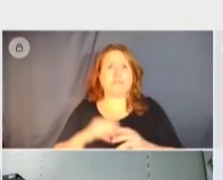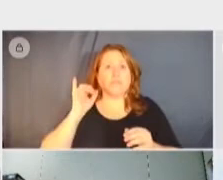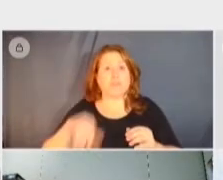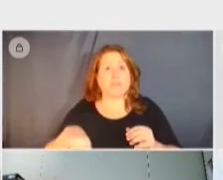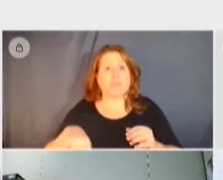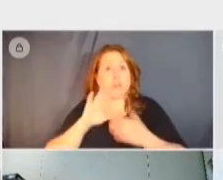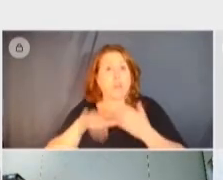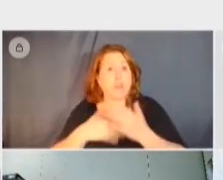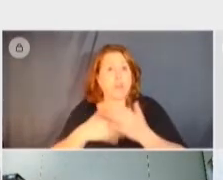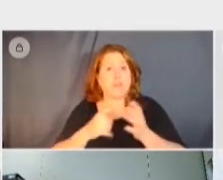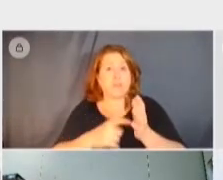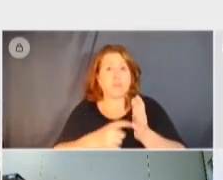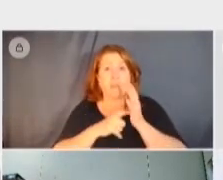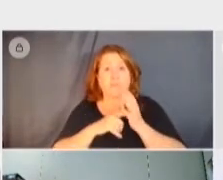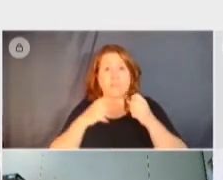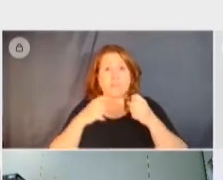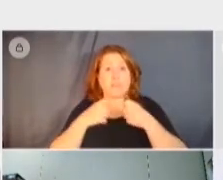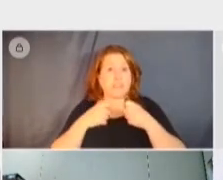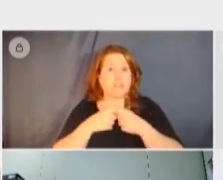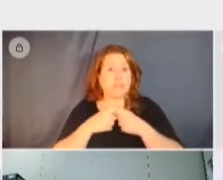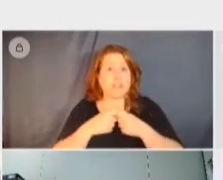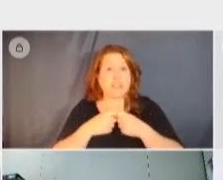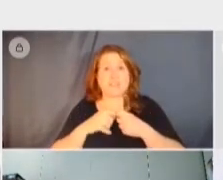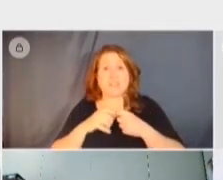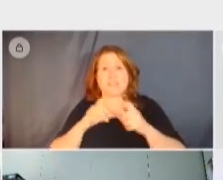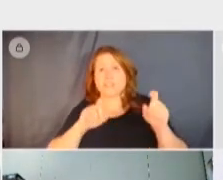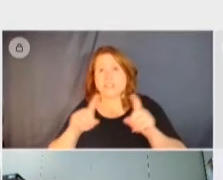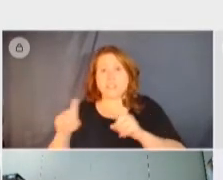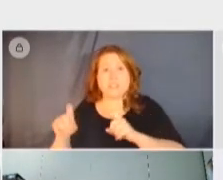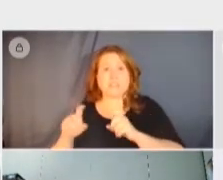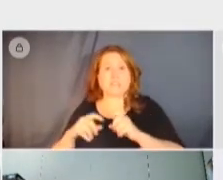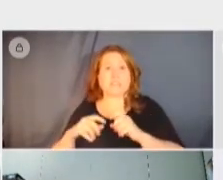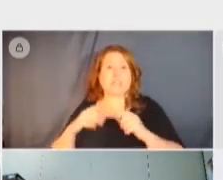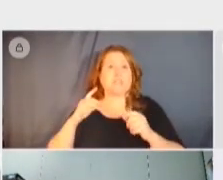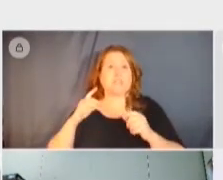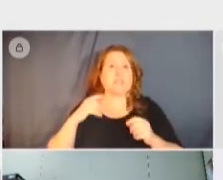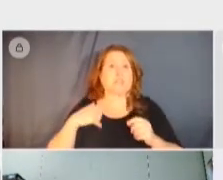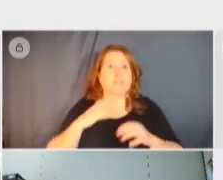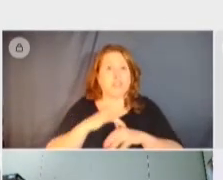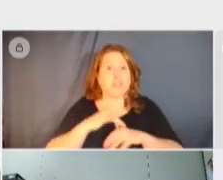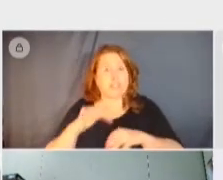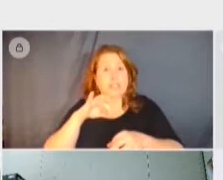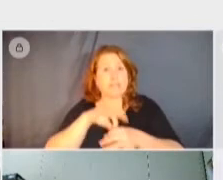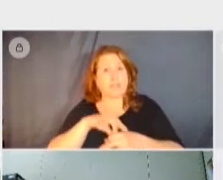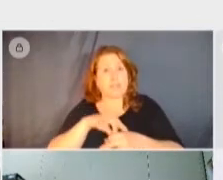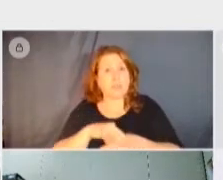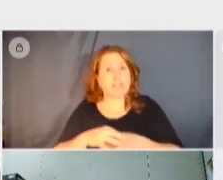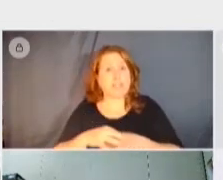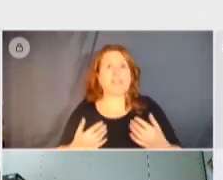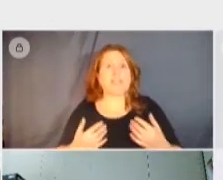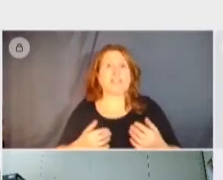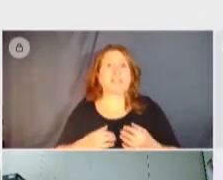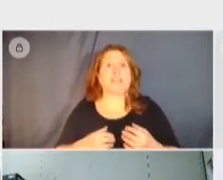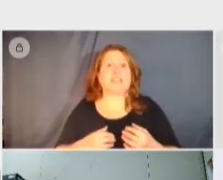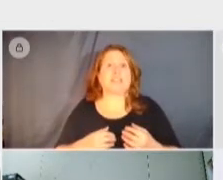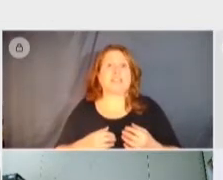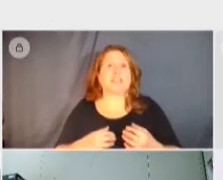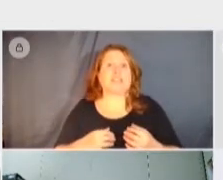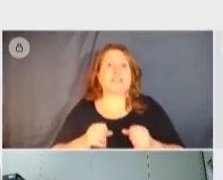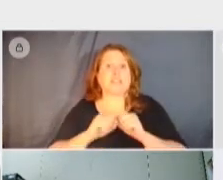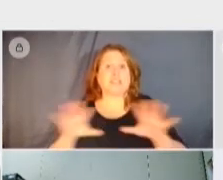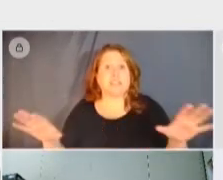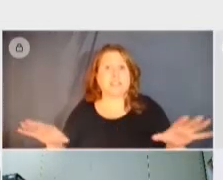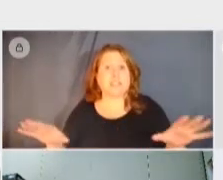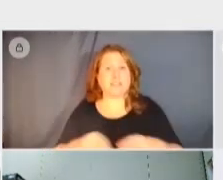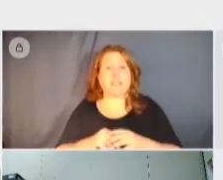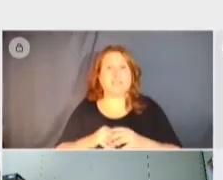poll book network security surveys, early voting security plans, and procedures to prevent public release of election results, with the first two of those